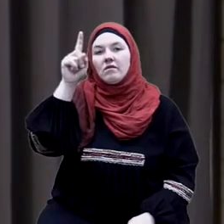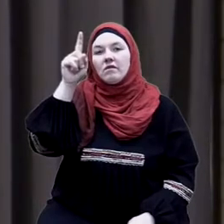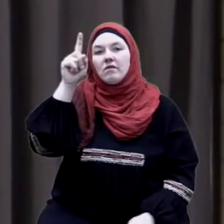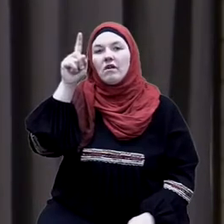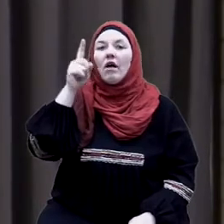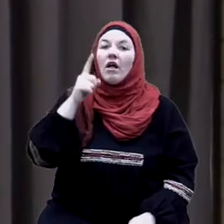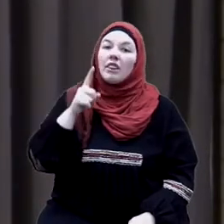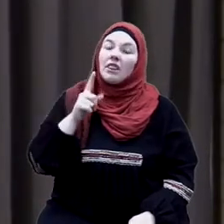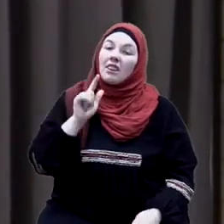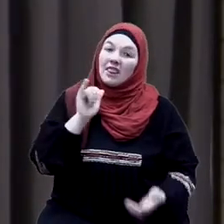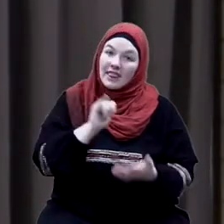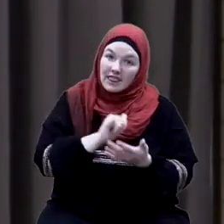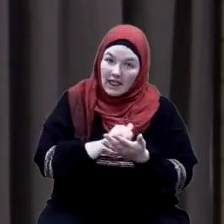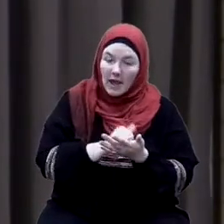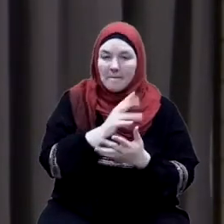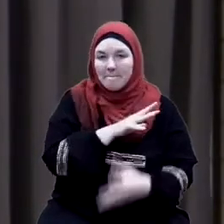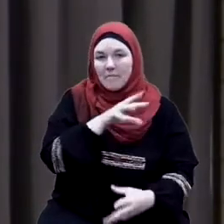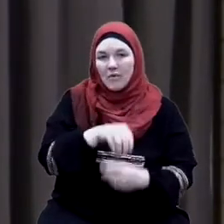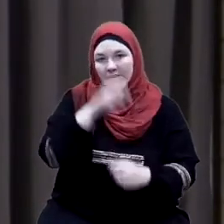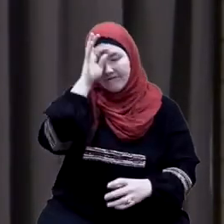of faith is